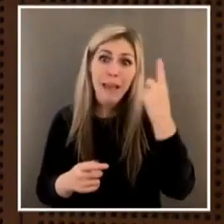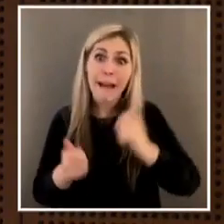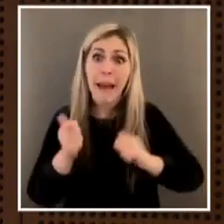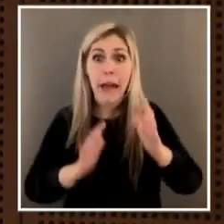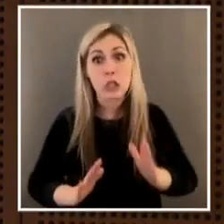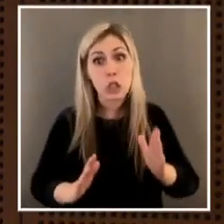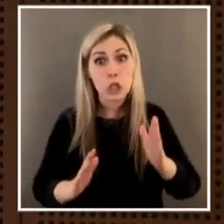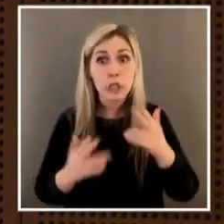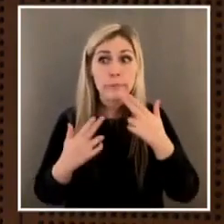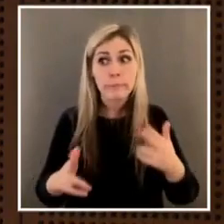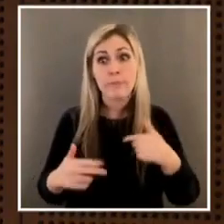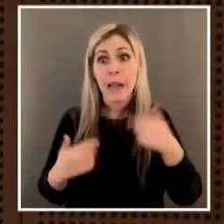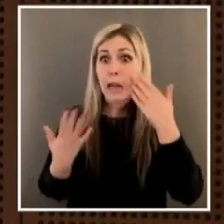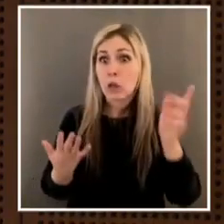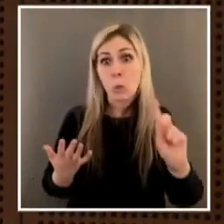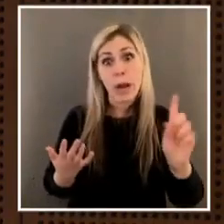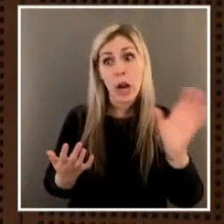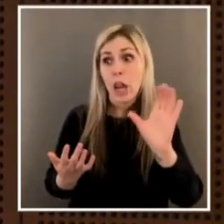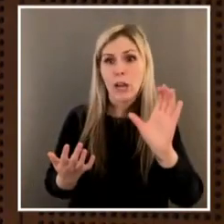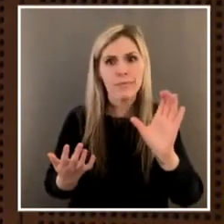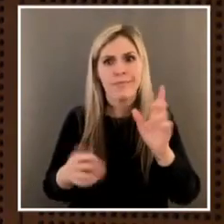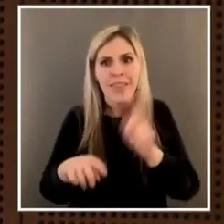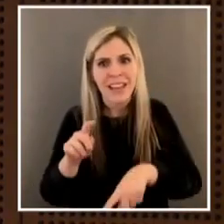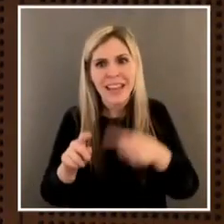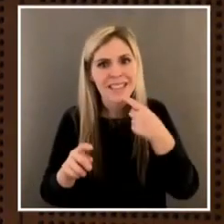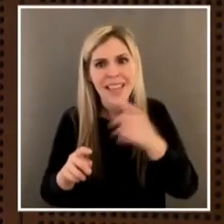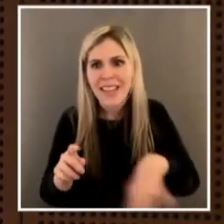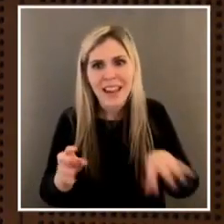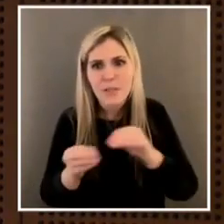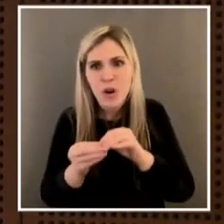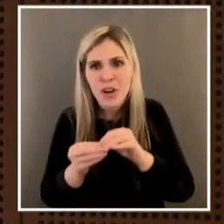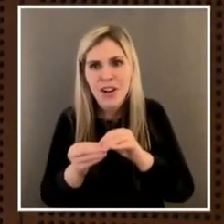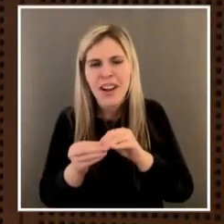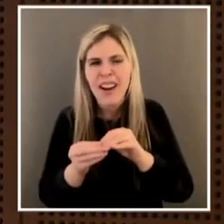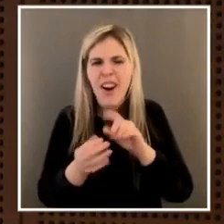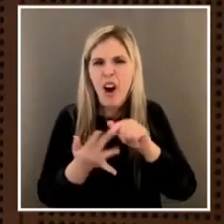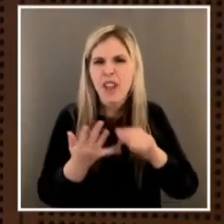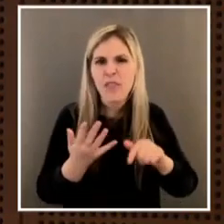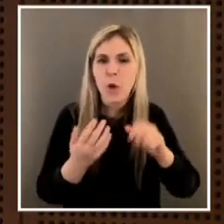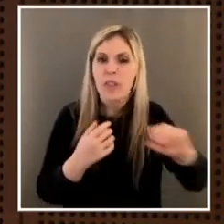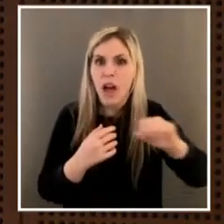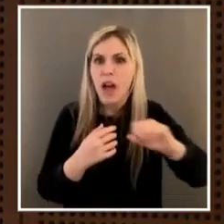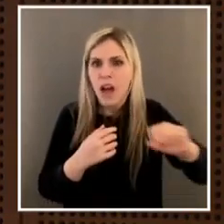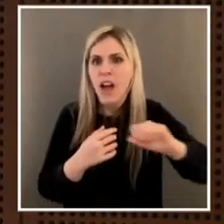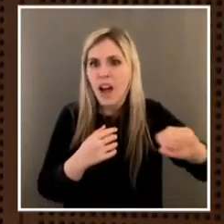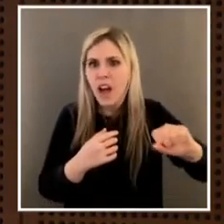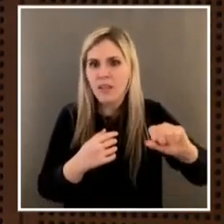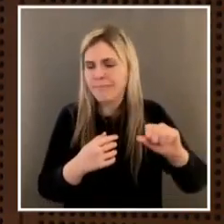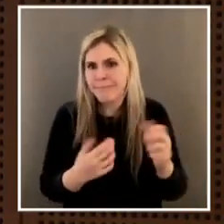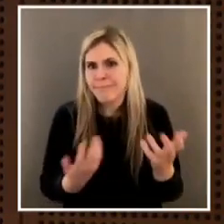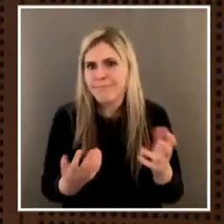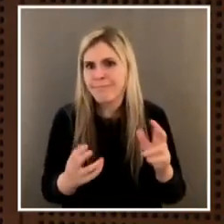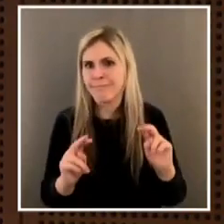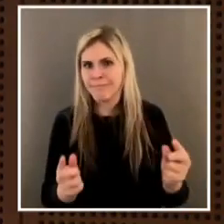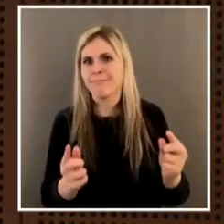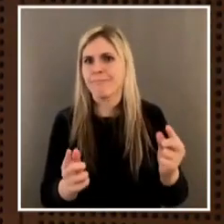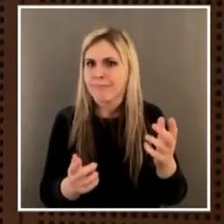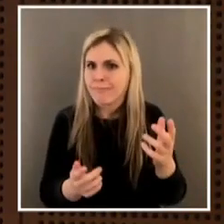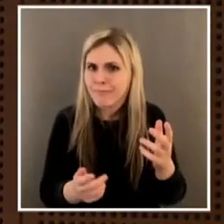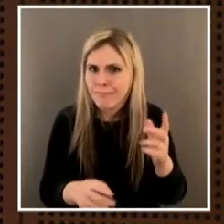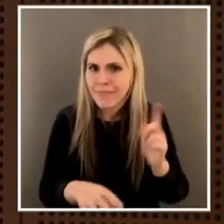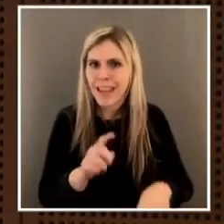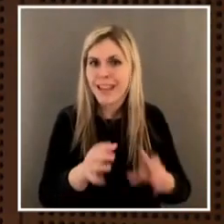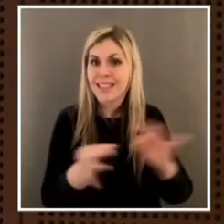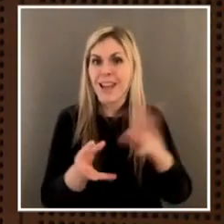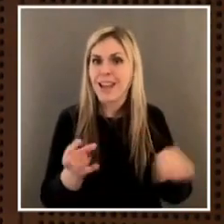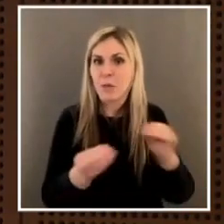know any, just name any of the questions that they were no longer able to say they didn't know. And I think